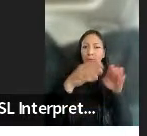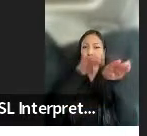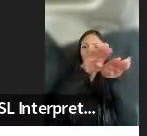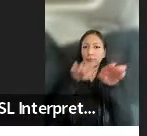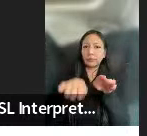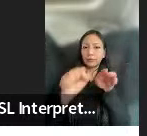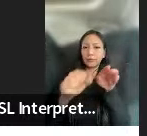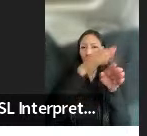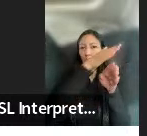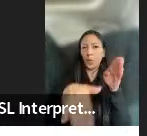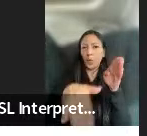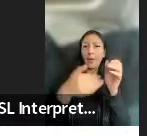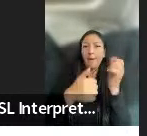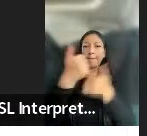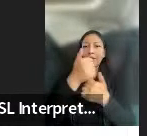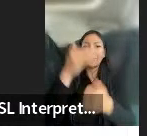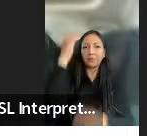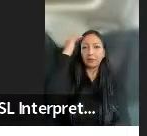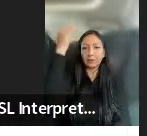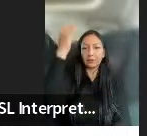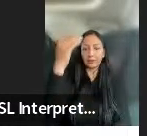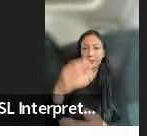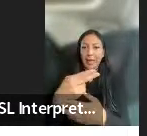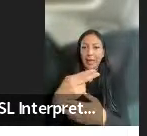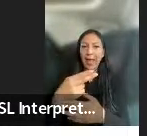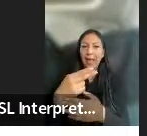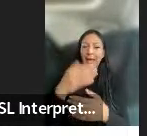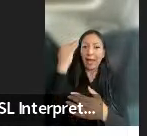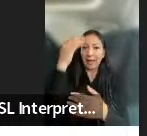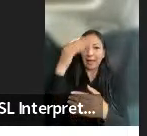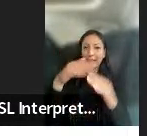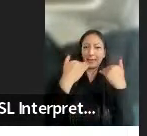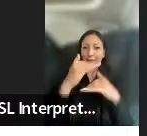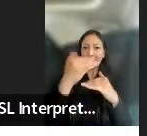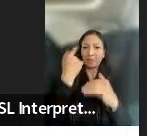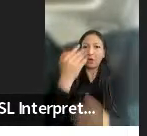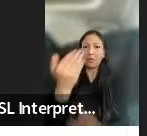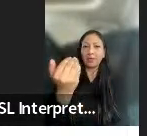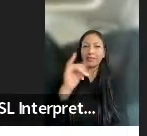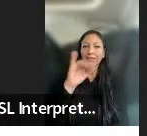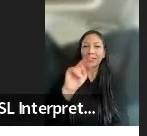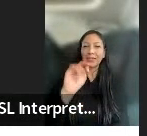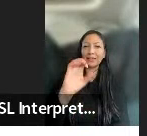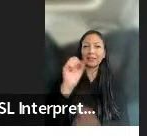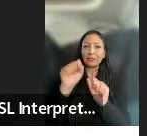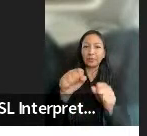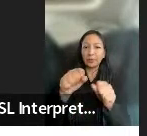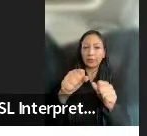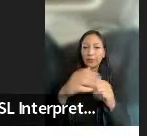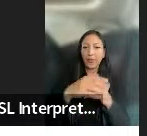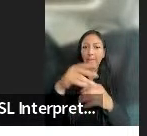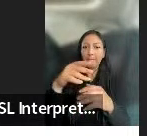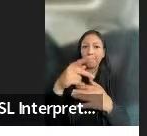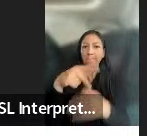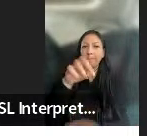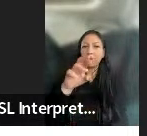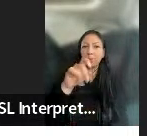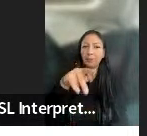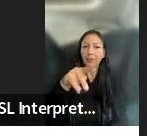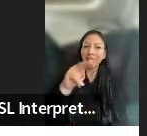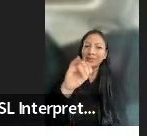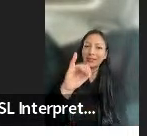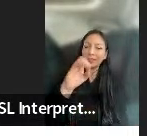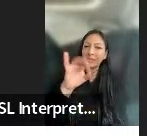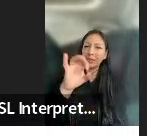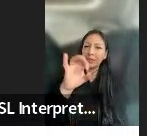roofs above the zoning height limit, but only up to a height of 18 inches measured perpendicular to the slope of the roof. This assumes,